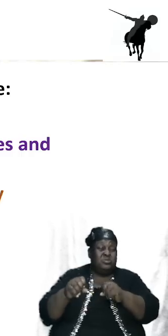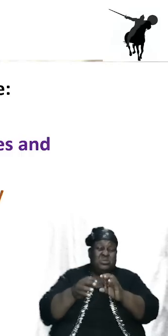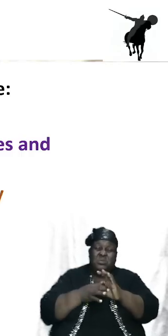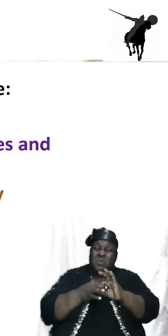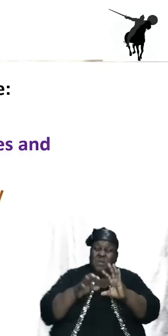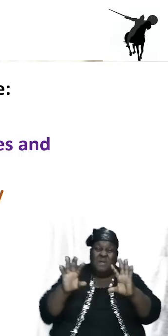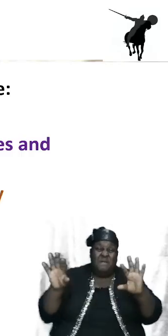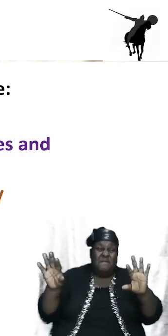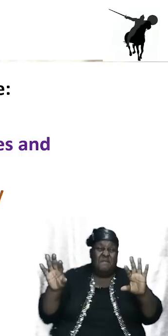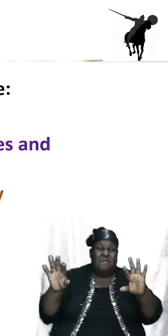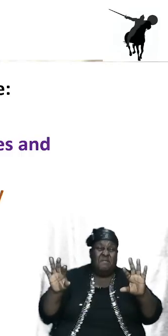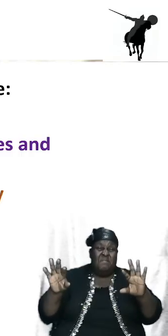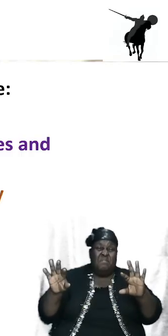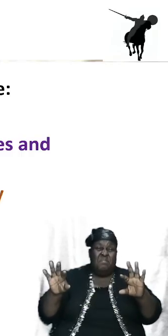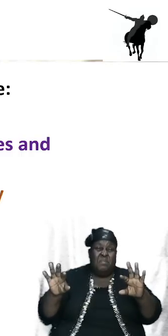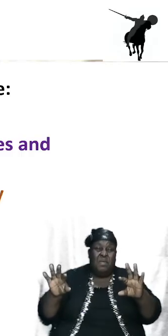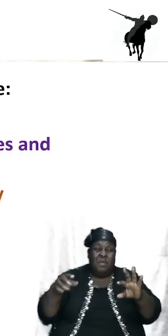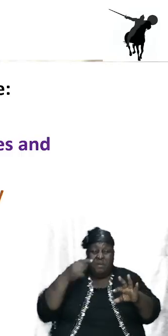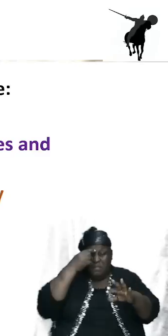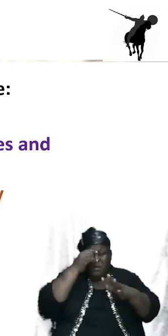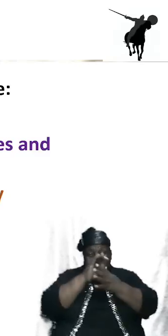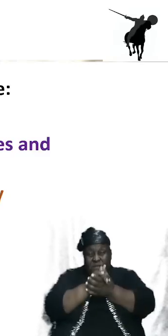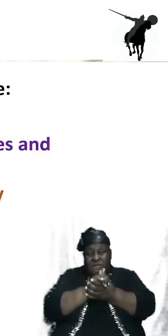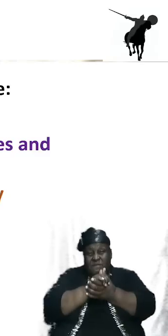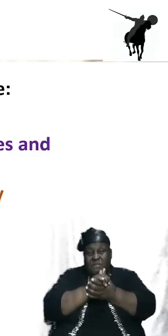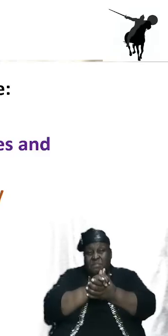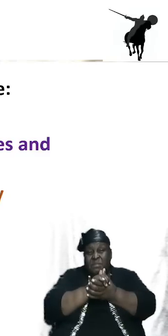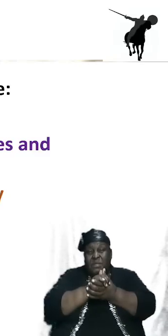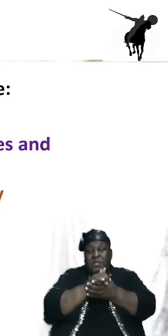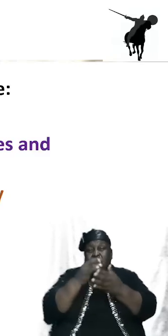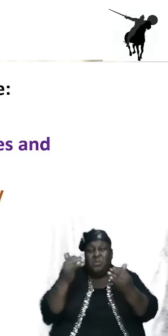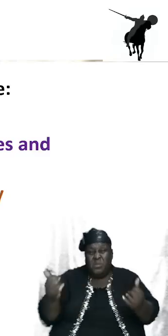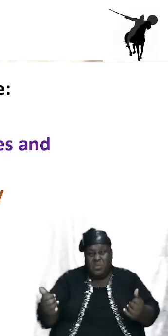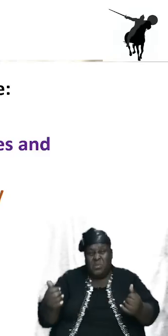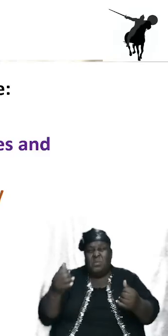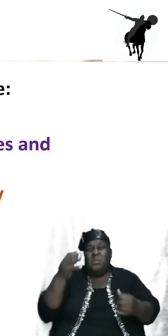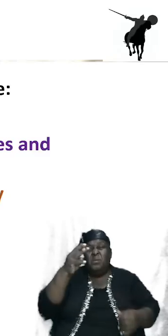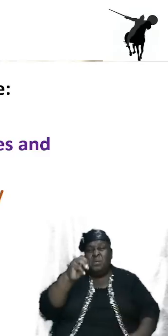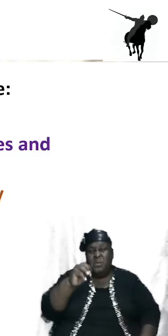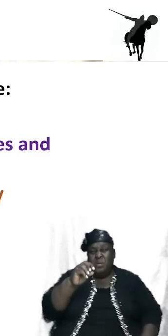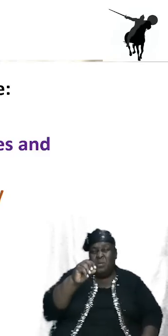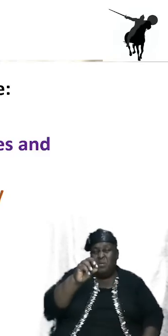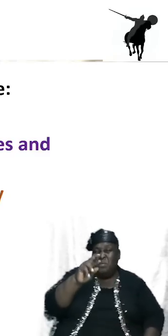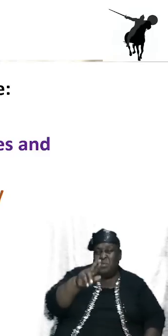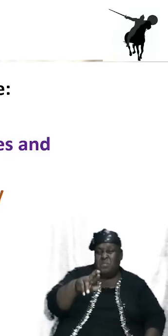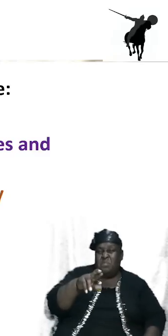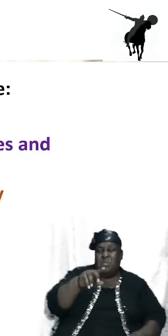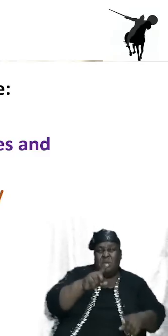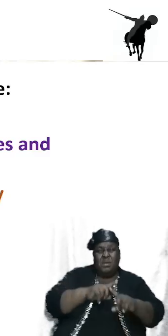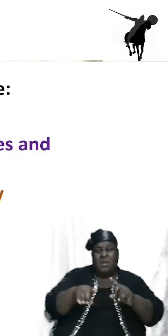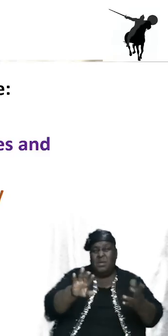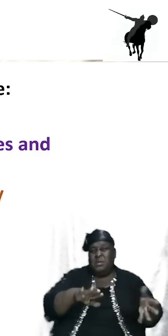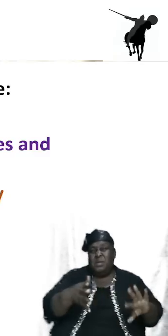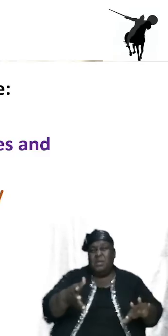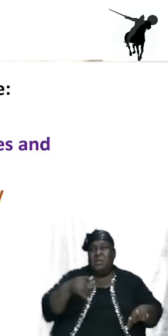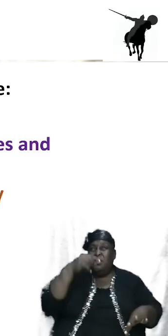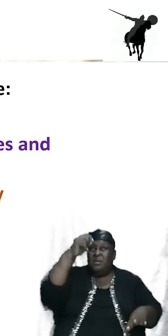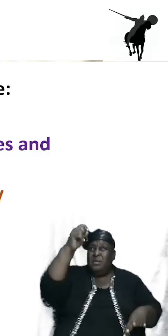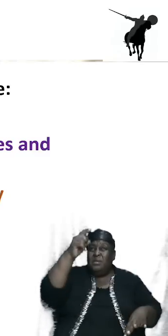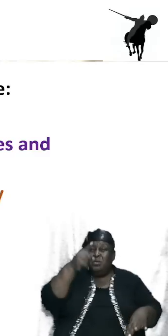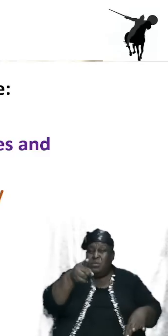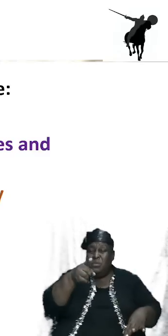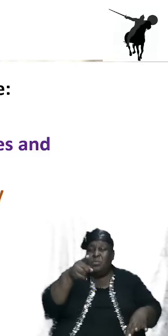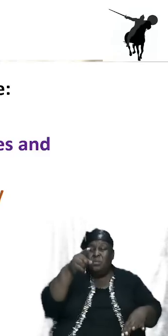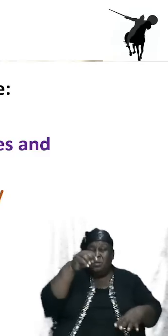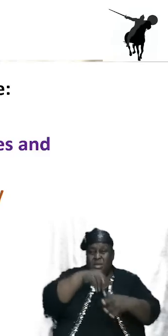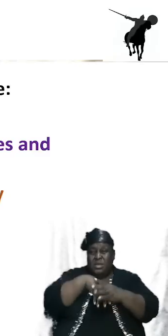the pre-mortal existence. In other words, you were in heaven before you came to earth,